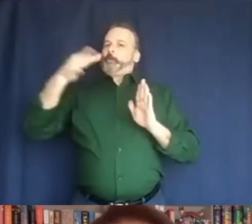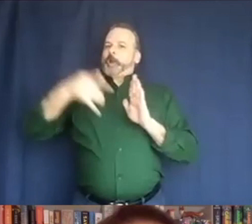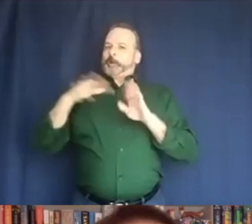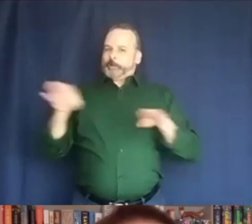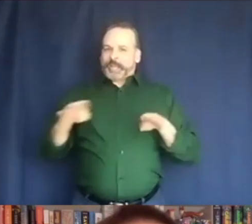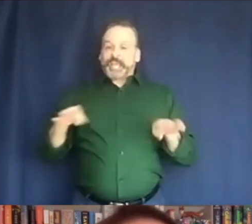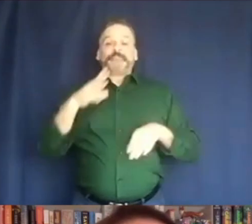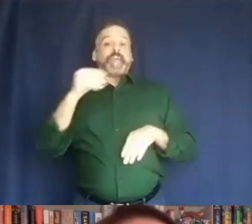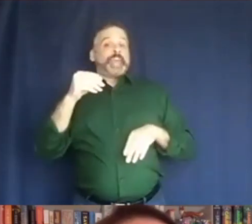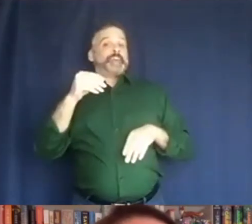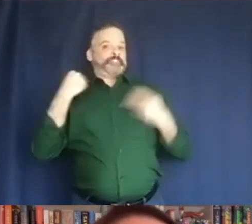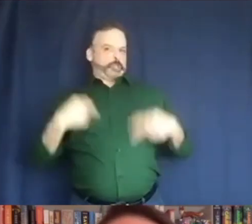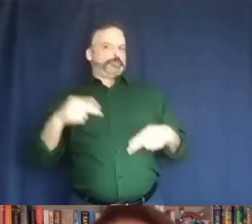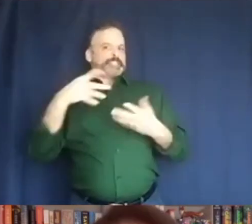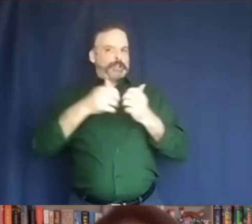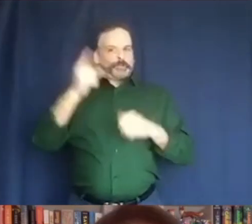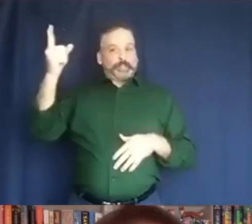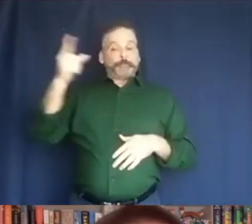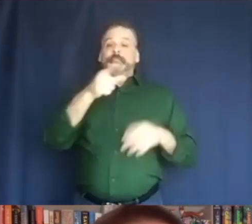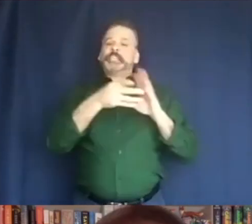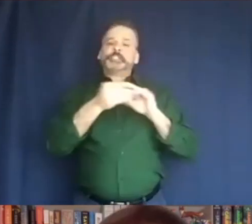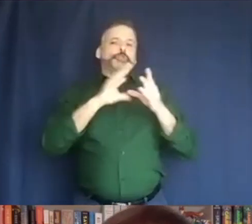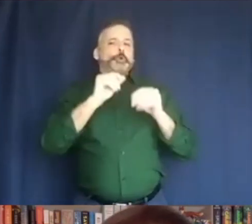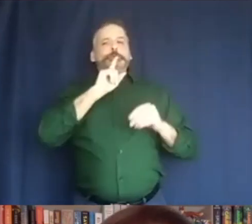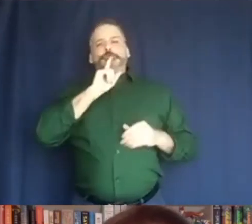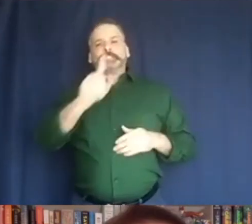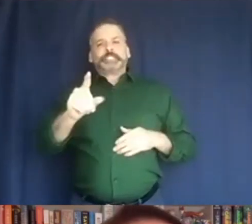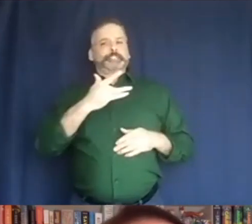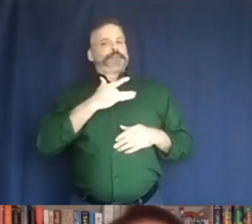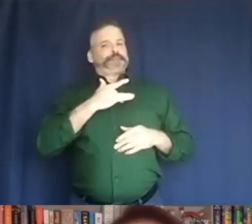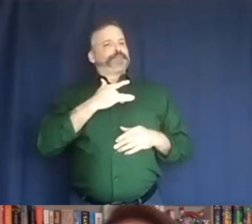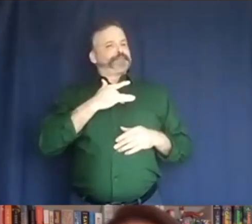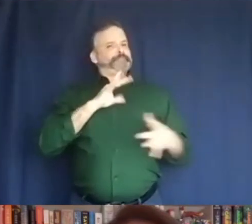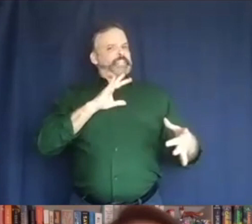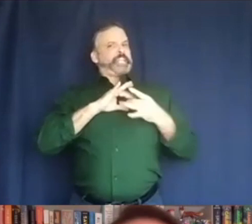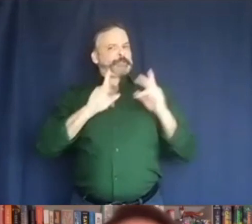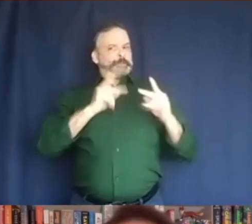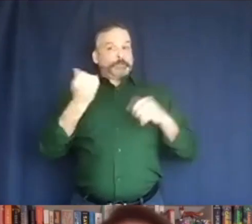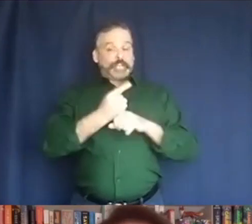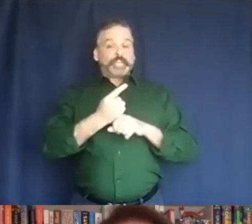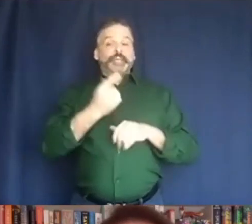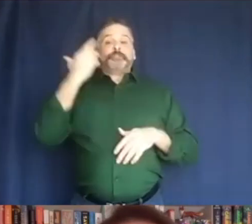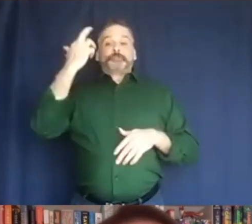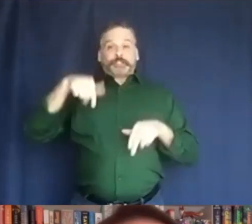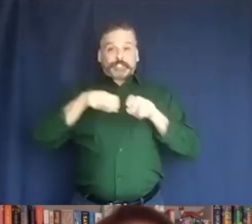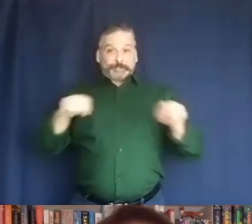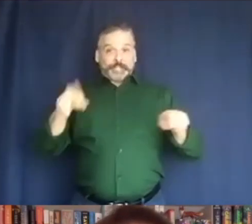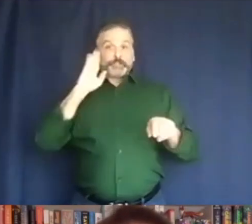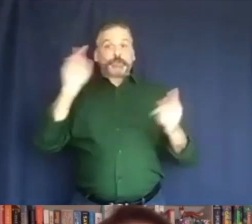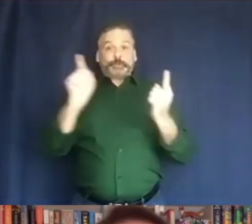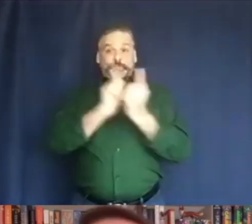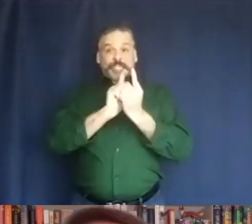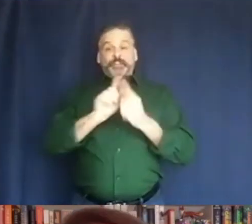stories continue to have tons of resonance today. And that's why on this panel, you'll get to meet four